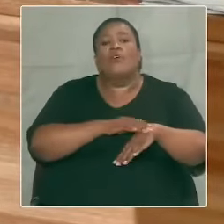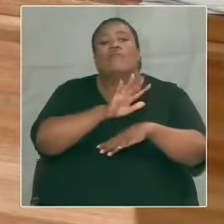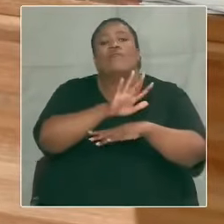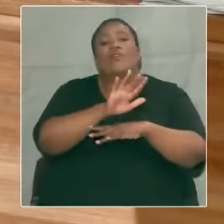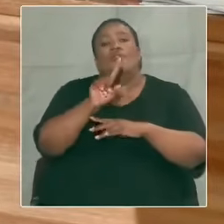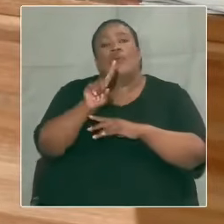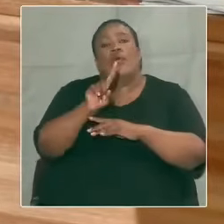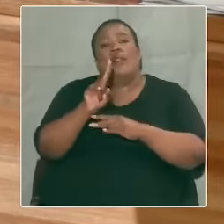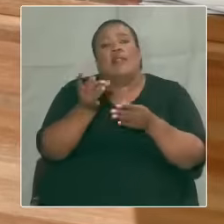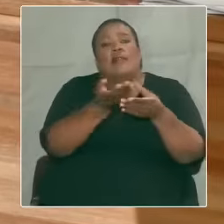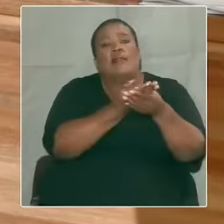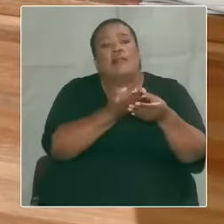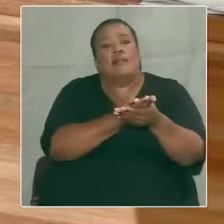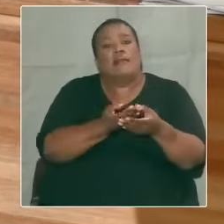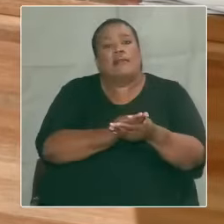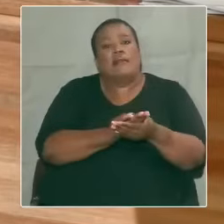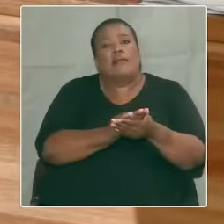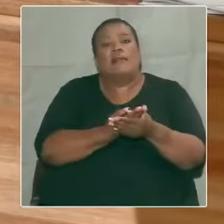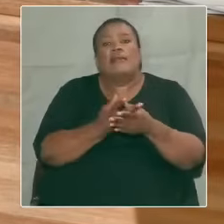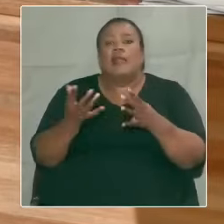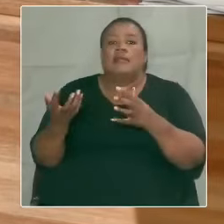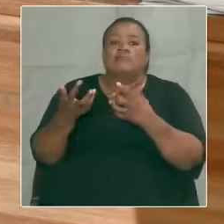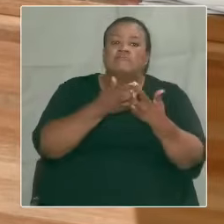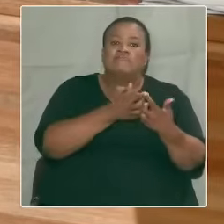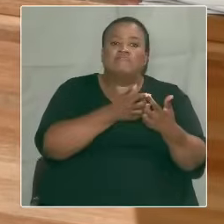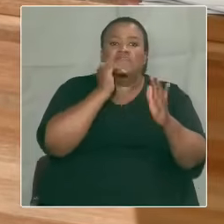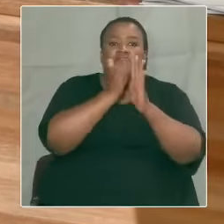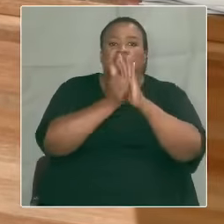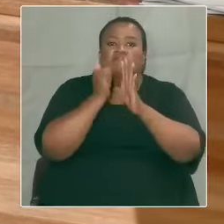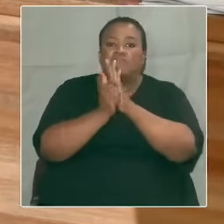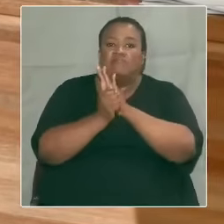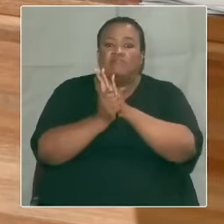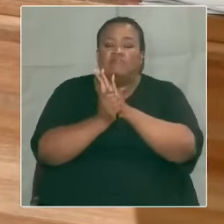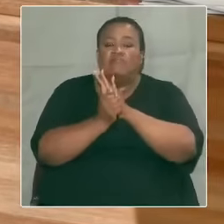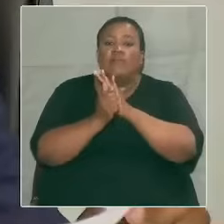are associated with matters targeting traditional